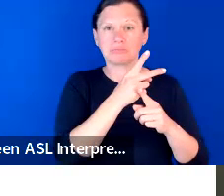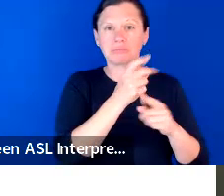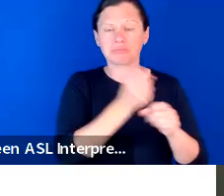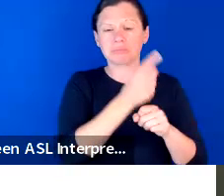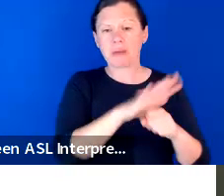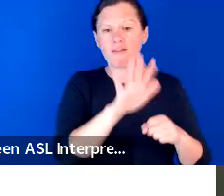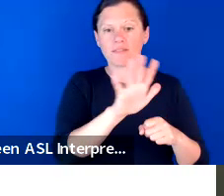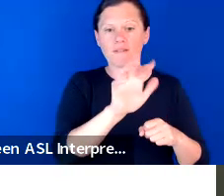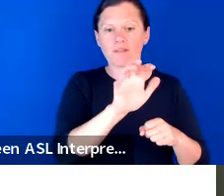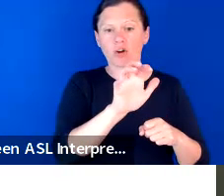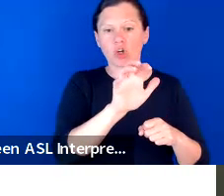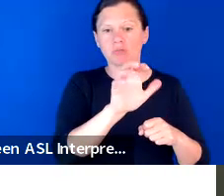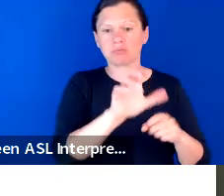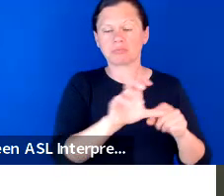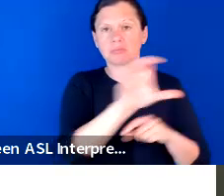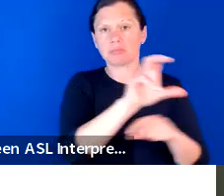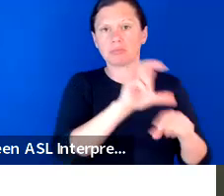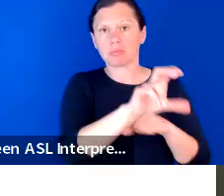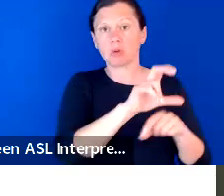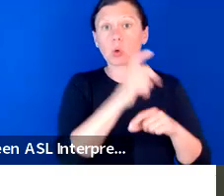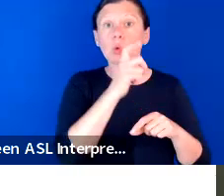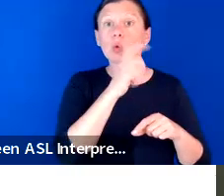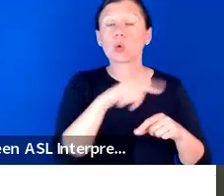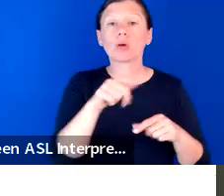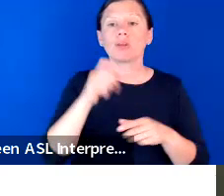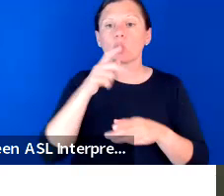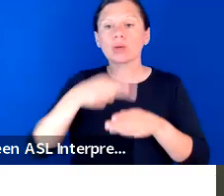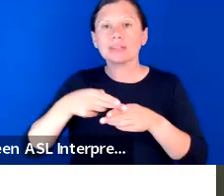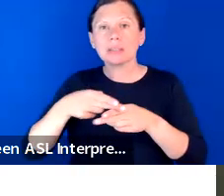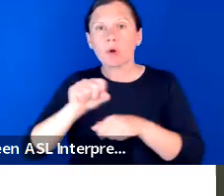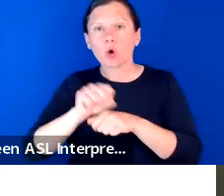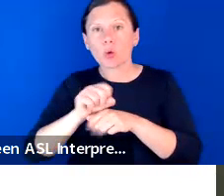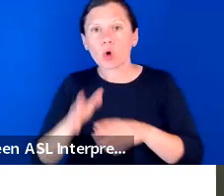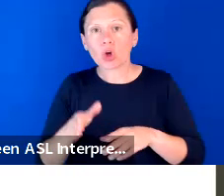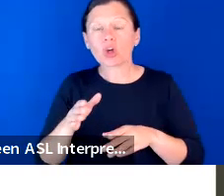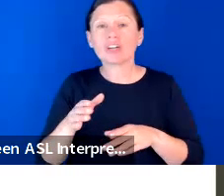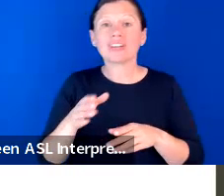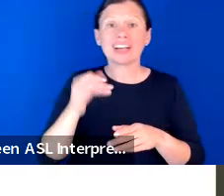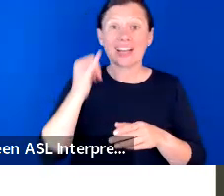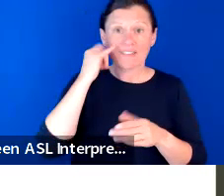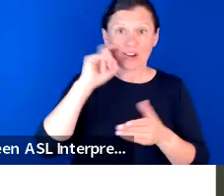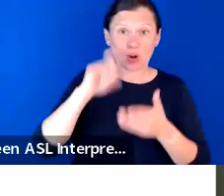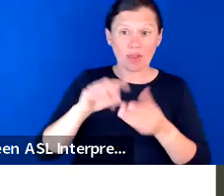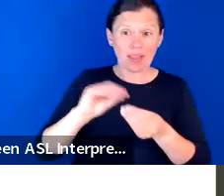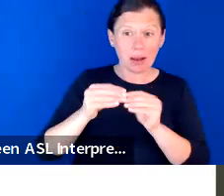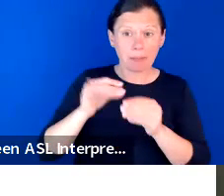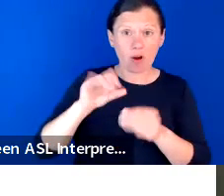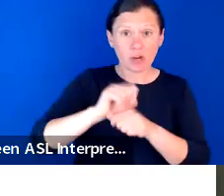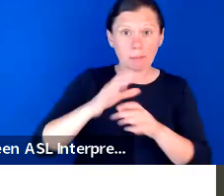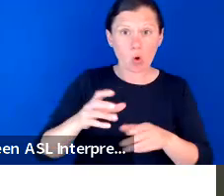included. By contributing for a certain number of years, you qualify for a $36,500 lifetime